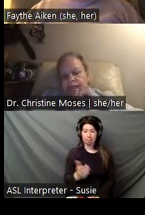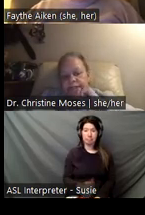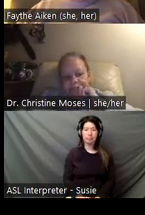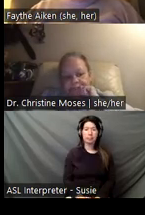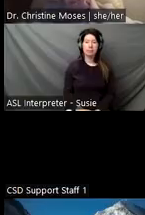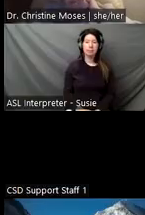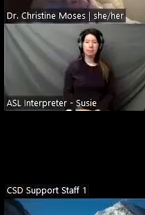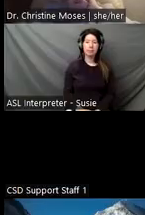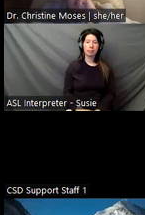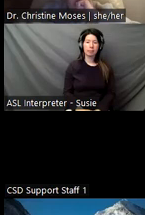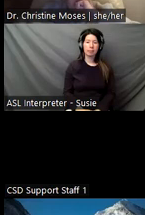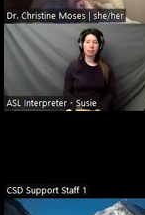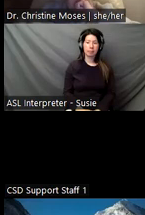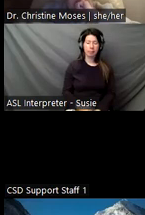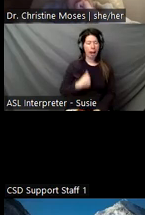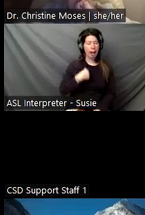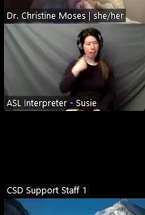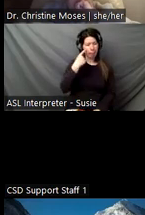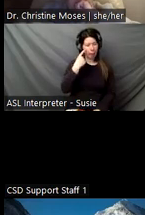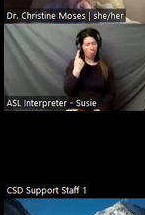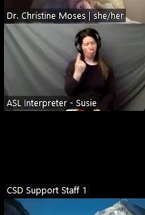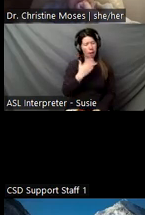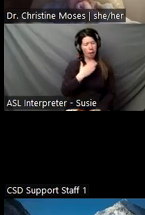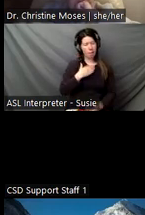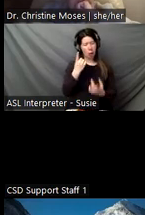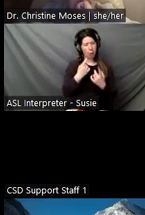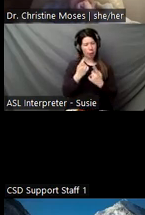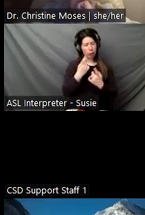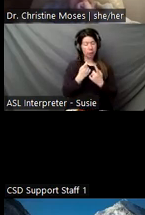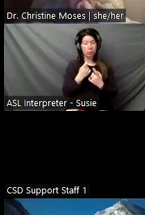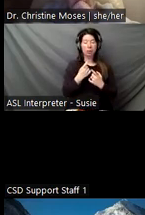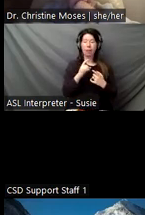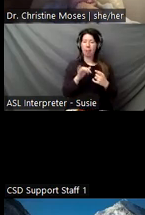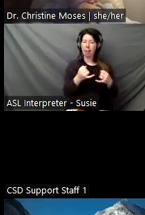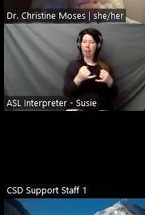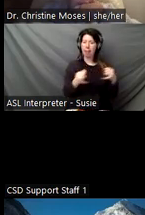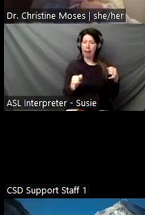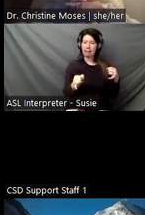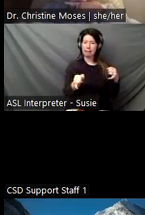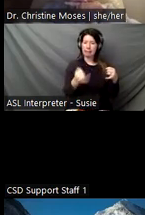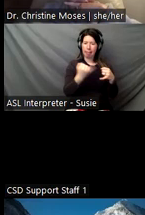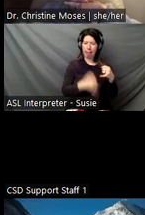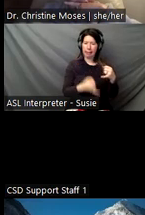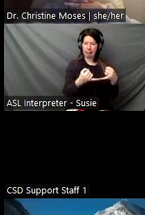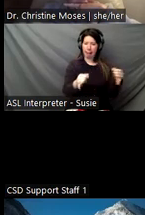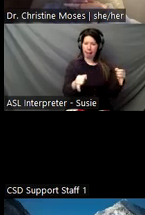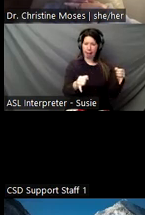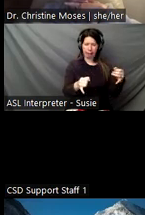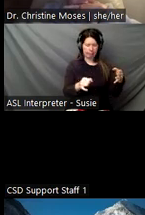I think just one of the questions I had was when you get to that last line, I think